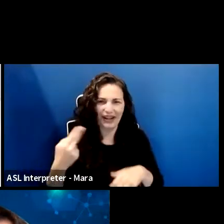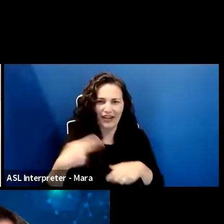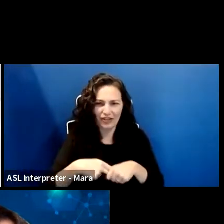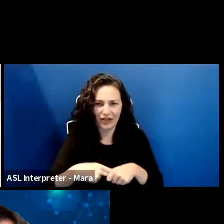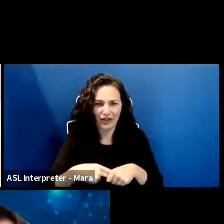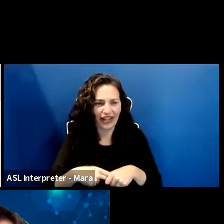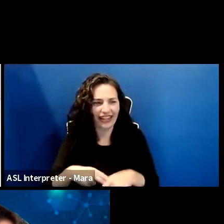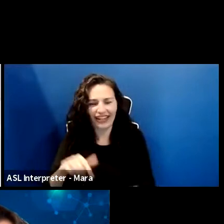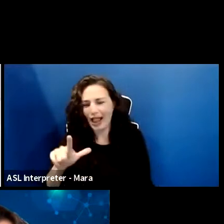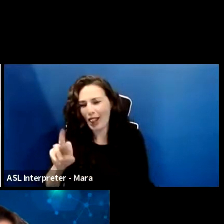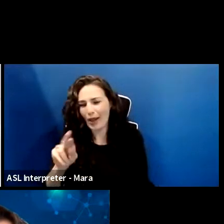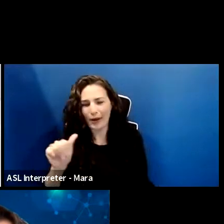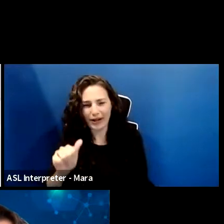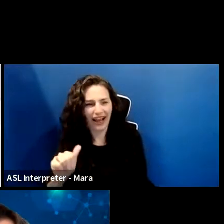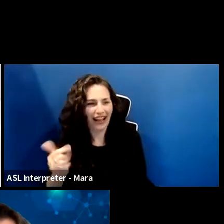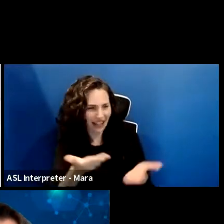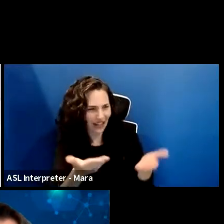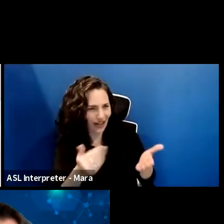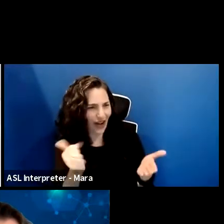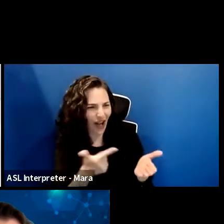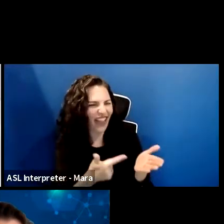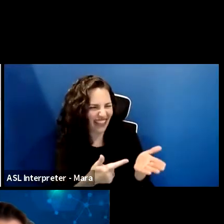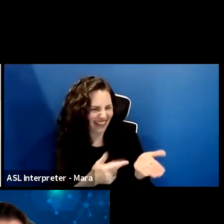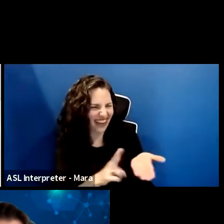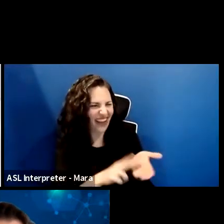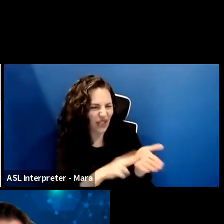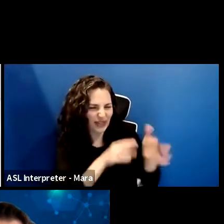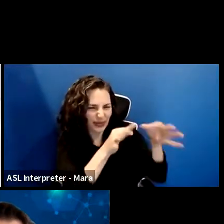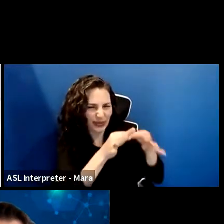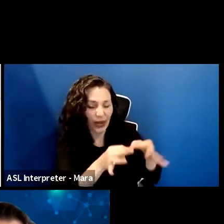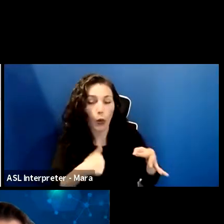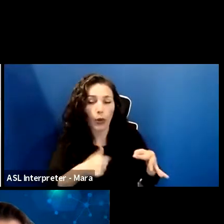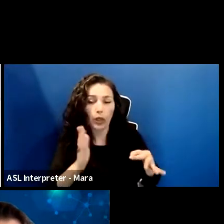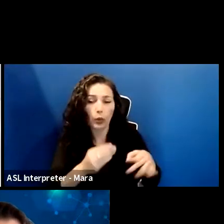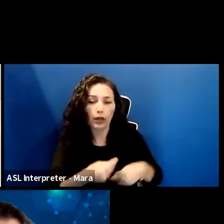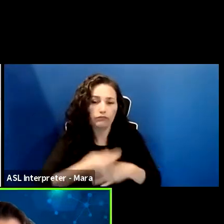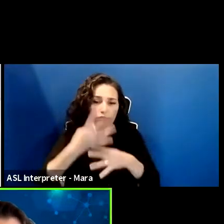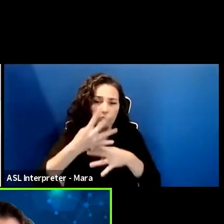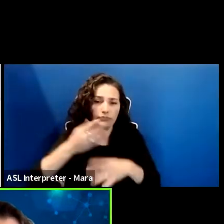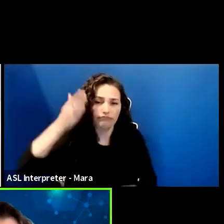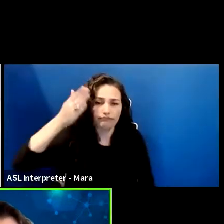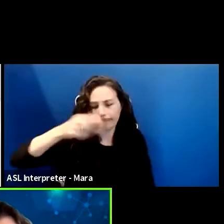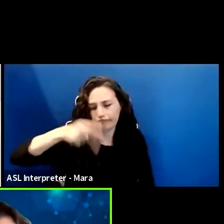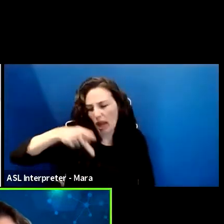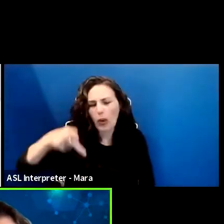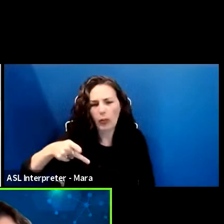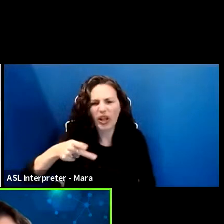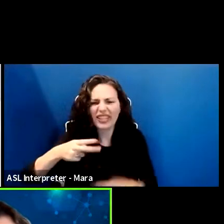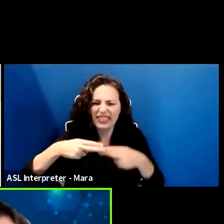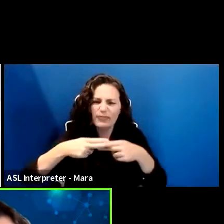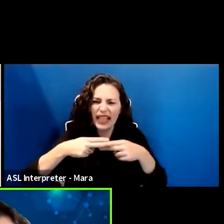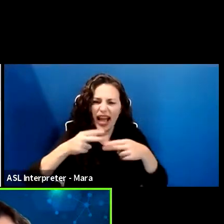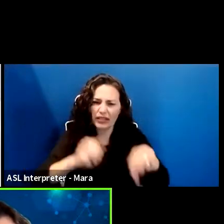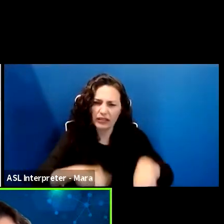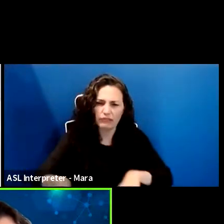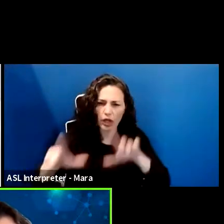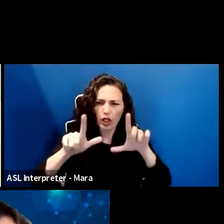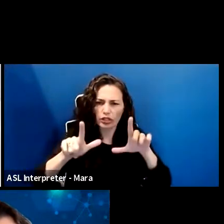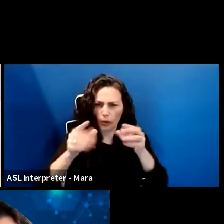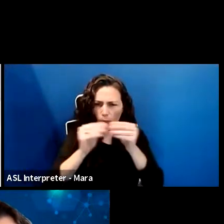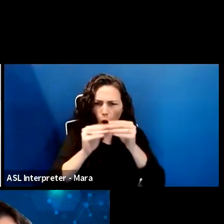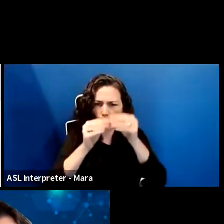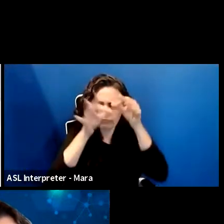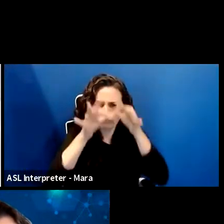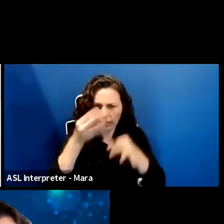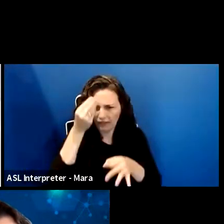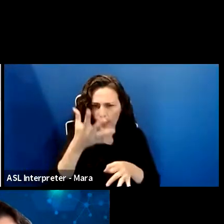available to you. We do have a slide presentation that we're going to put up for a little more information for you. So Stephanie, if you want to go ahead